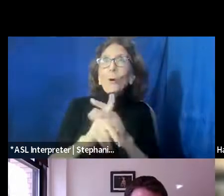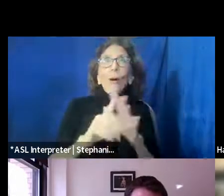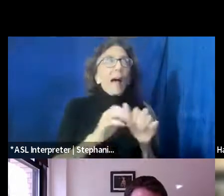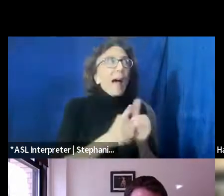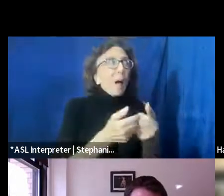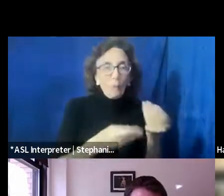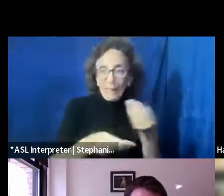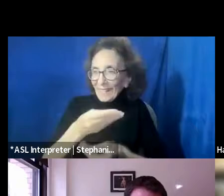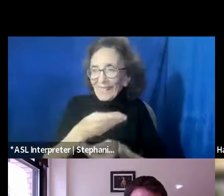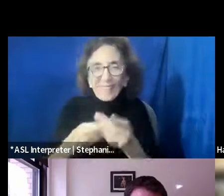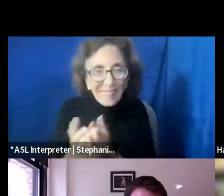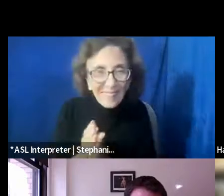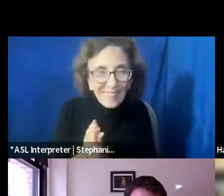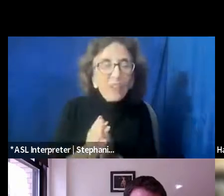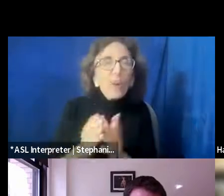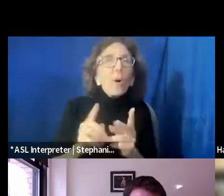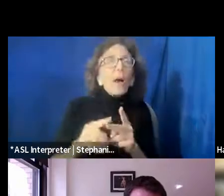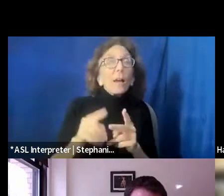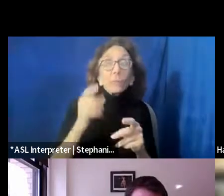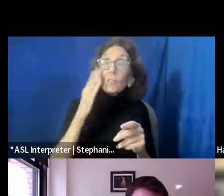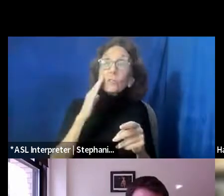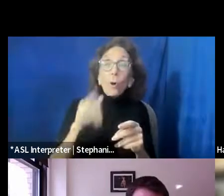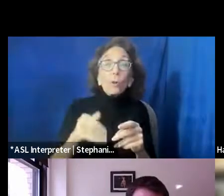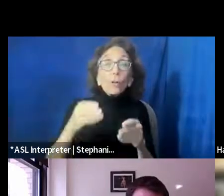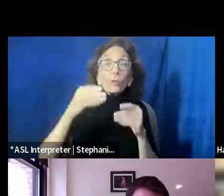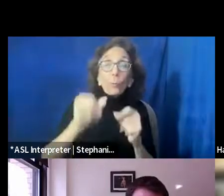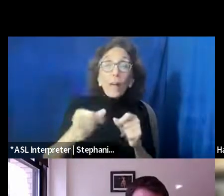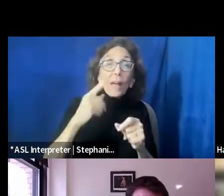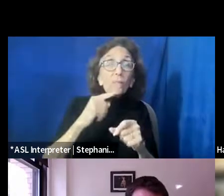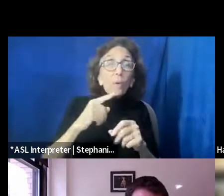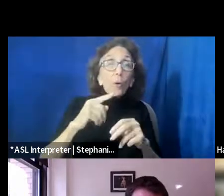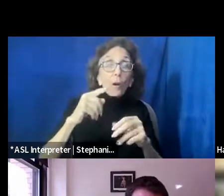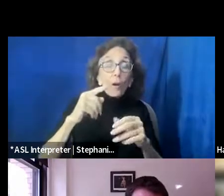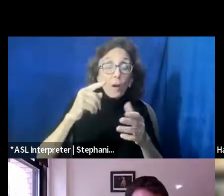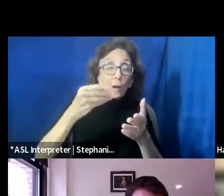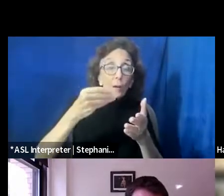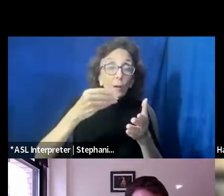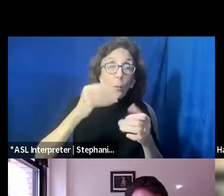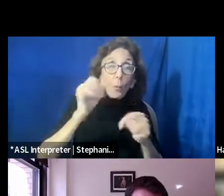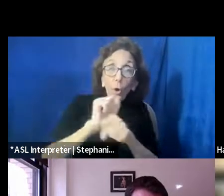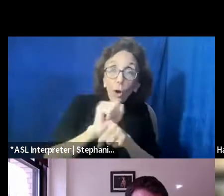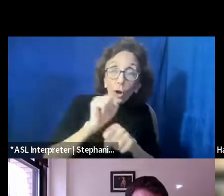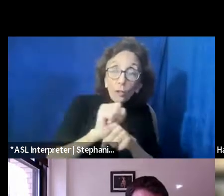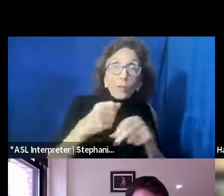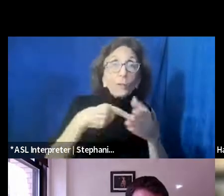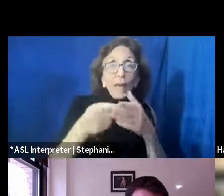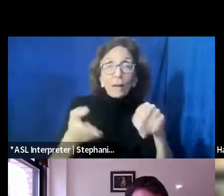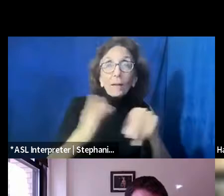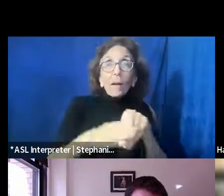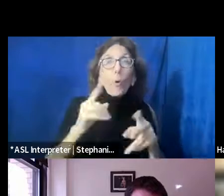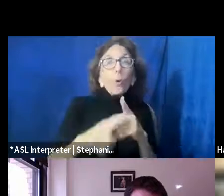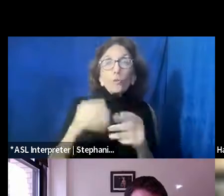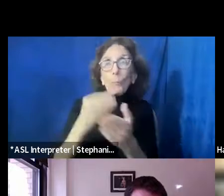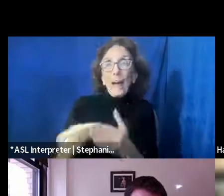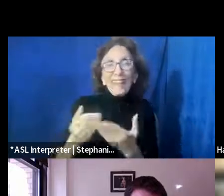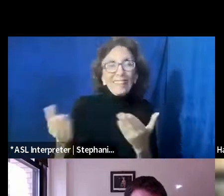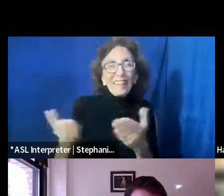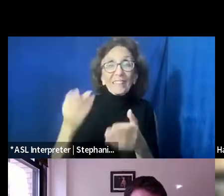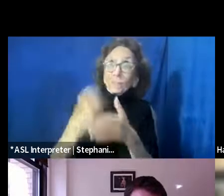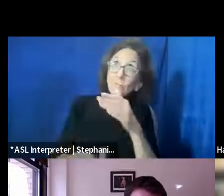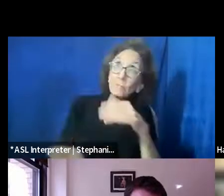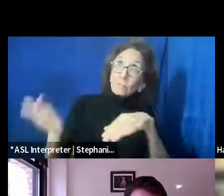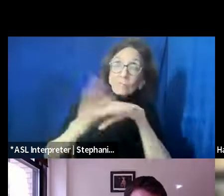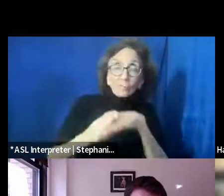and labor costs rising and supply chain issues and blah, blah, blah. But the more sort of positive version